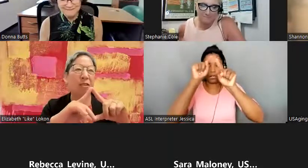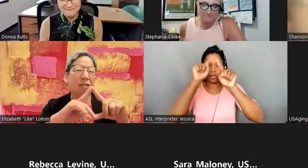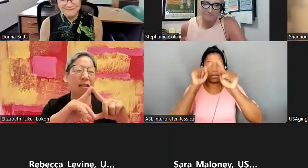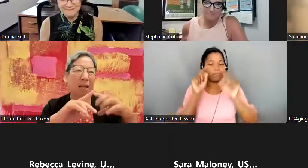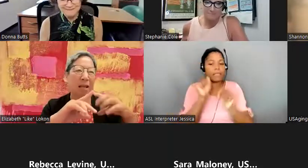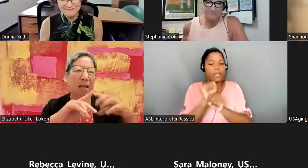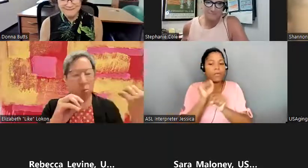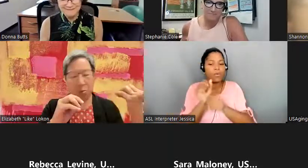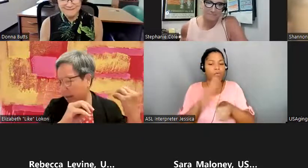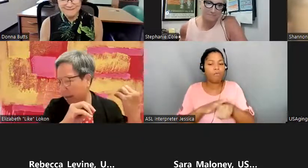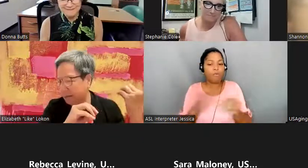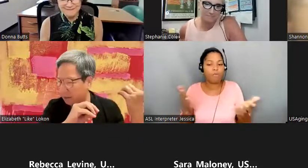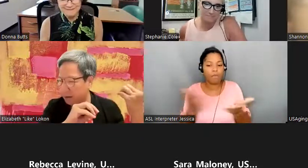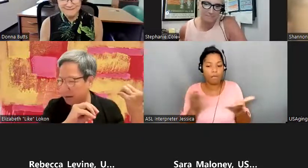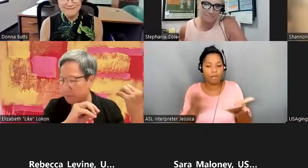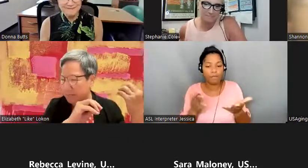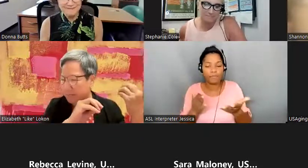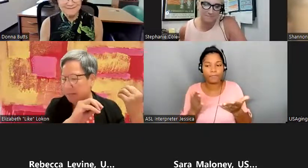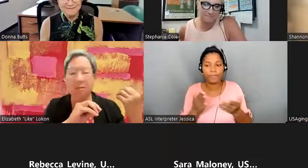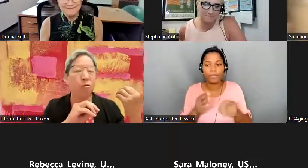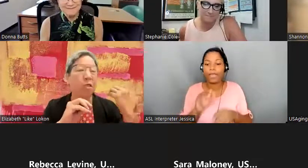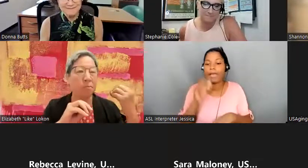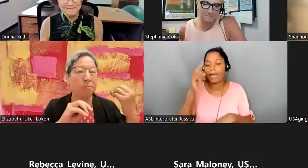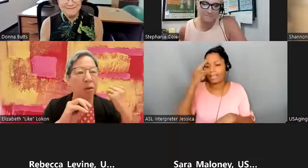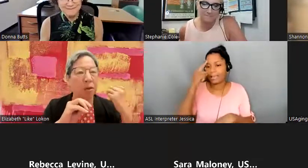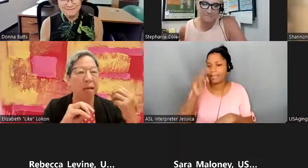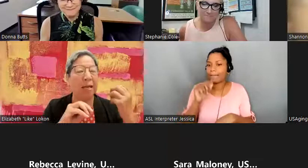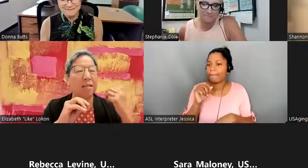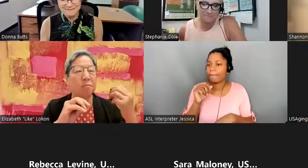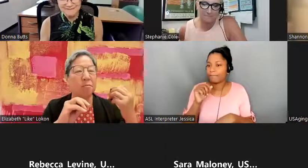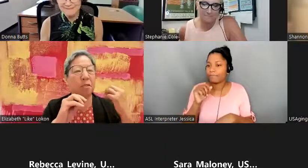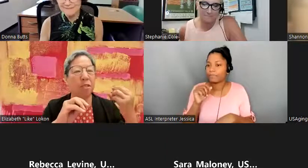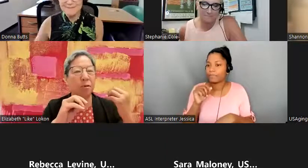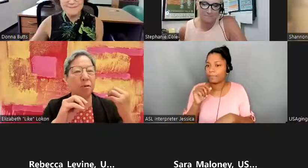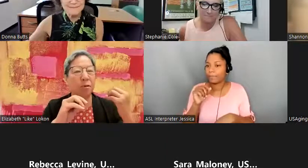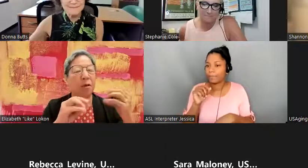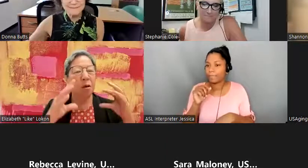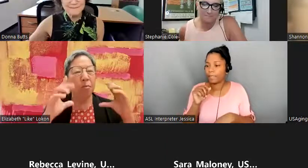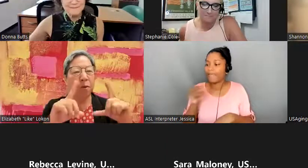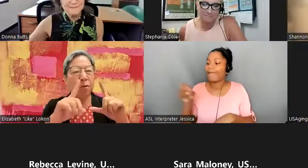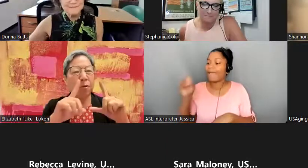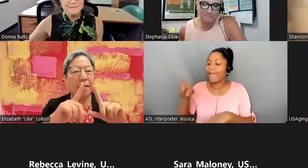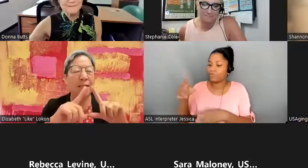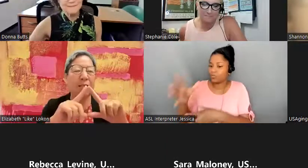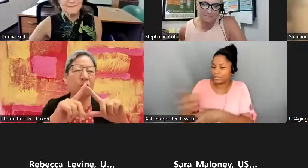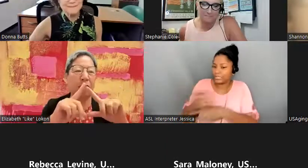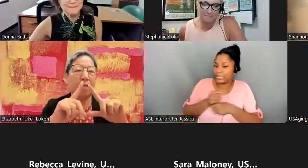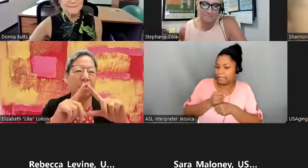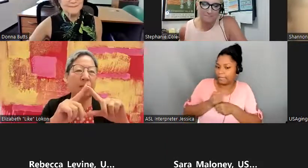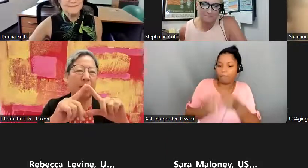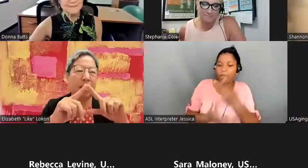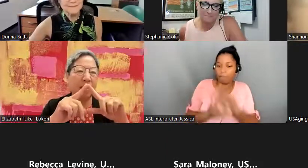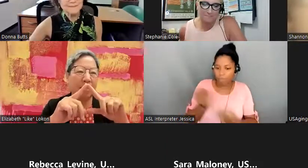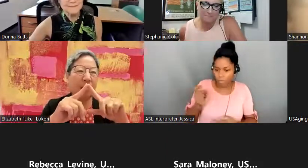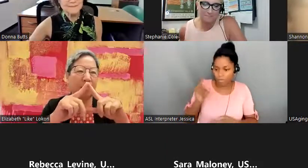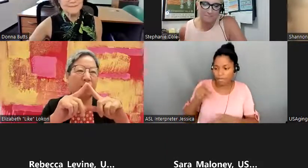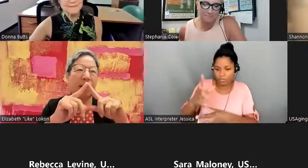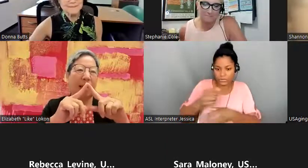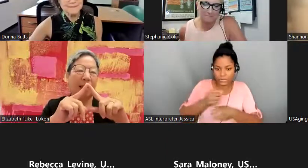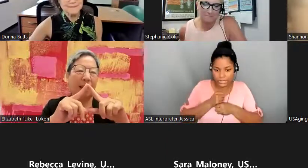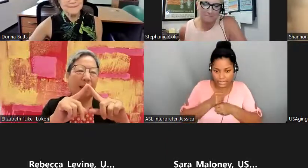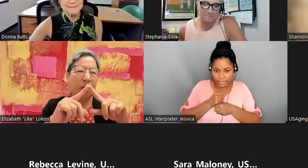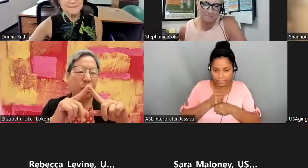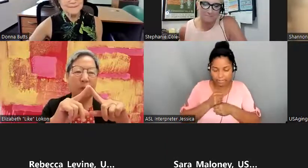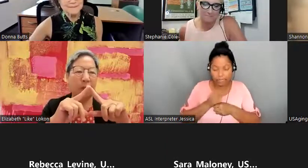if it's just, I think Donna mentioned it's reciprocal. It has to be reciprocal. Both sides need to be interested in this third